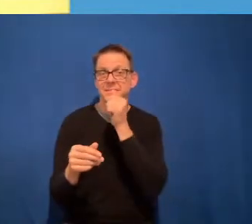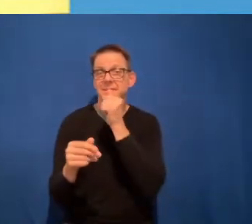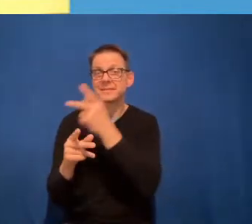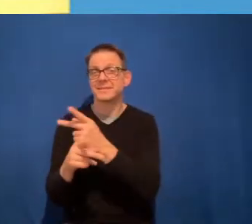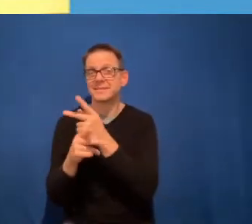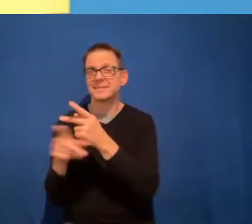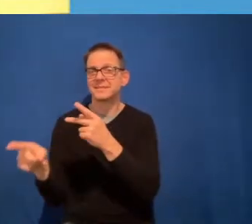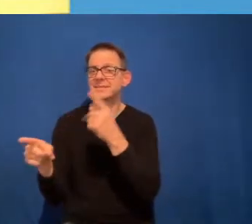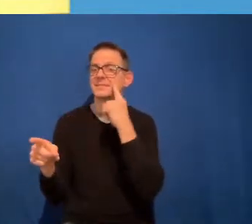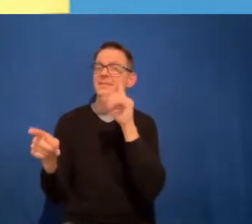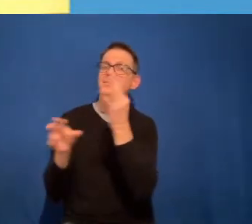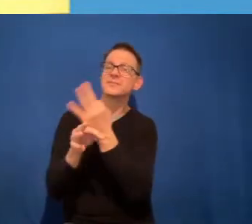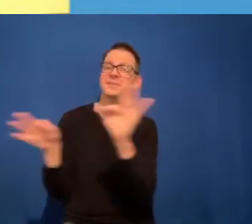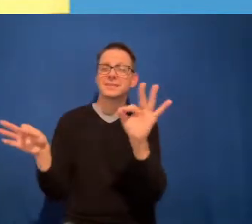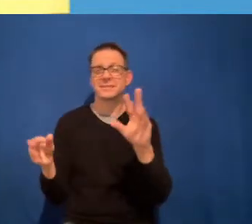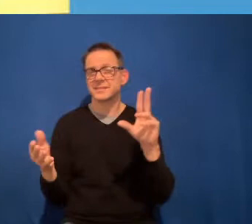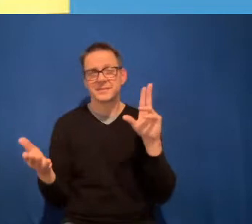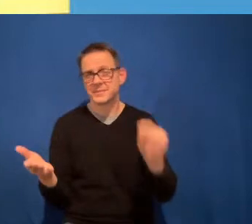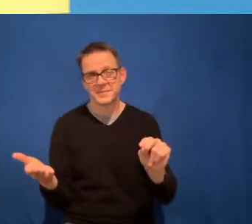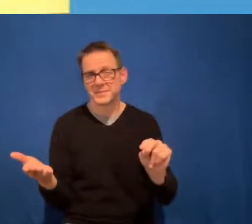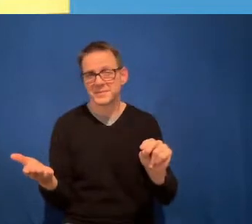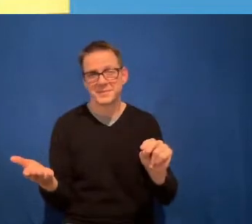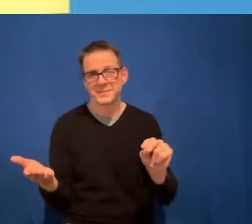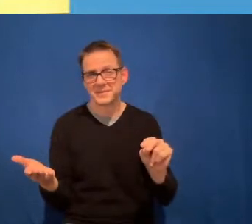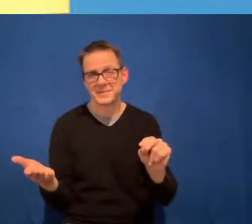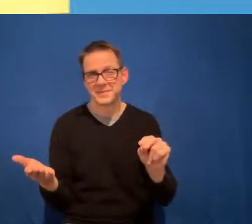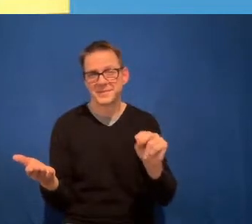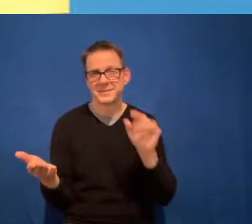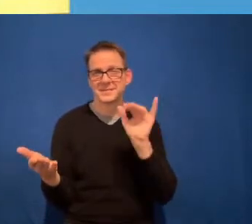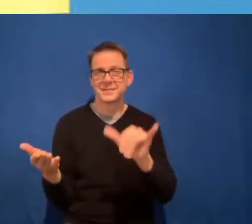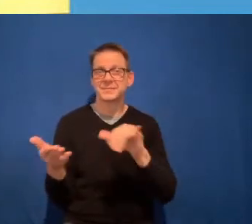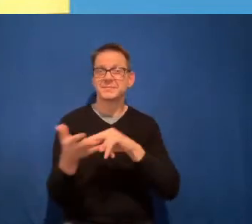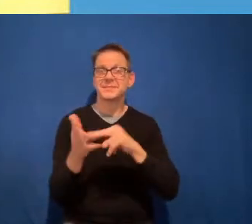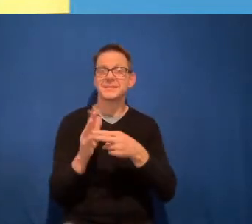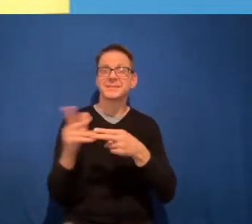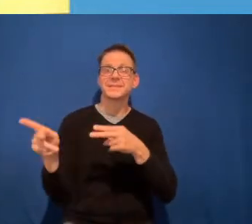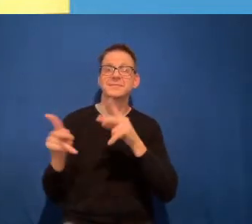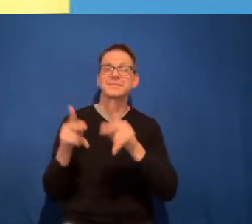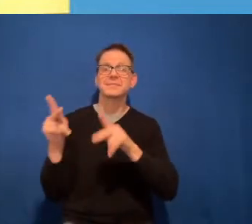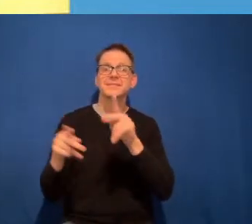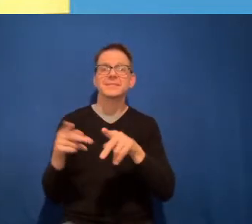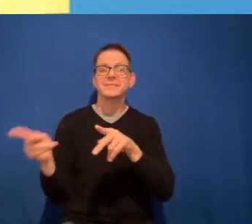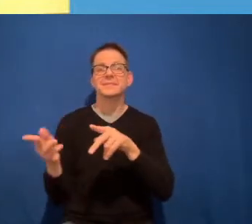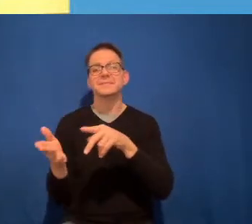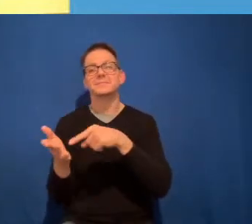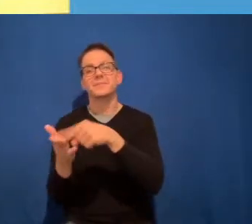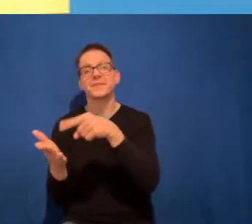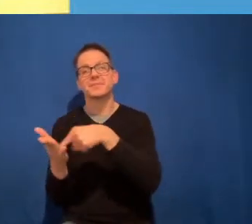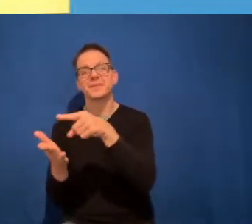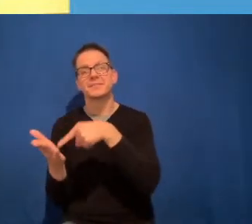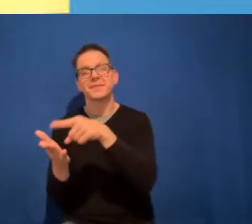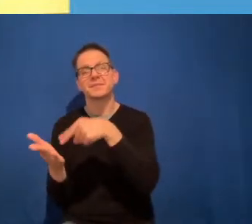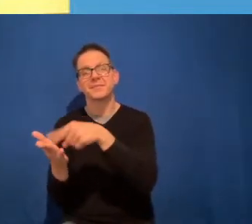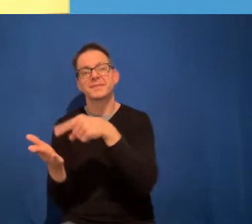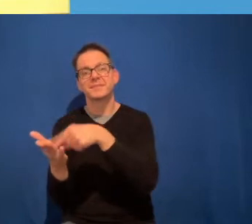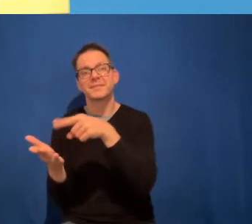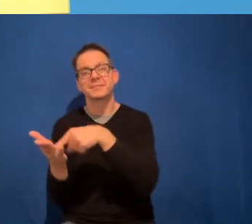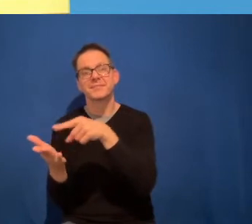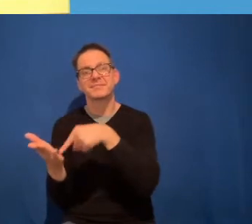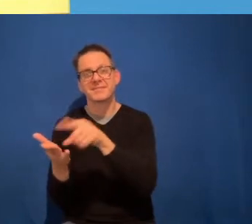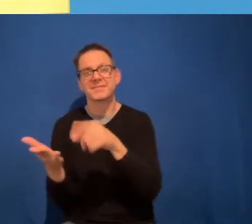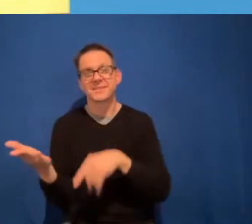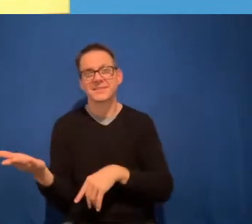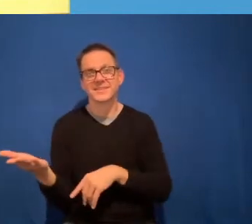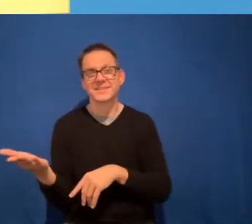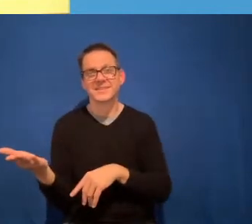know, keeping people indentured. It's taking money out of our economy and putting it to a few